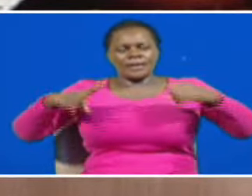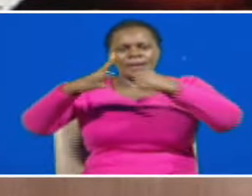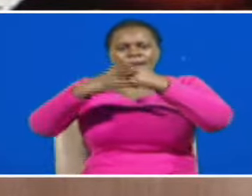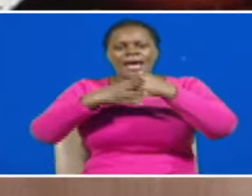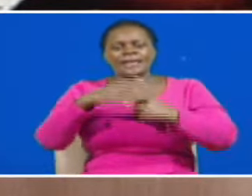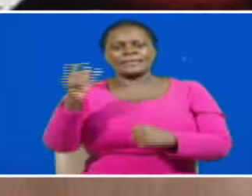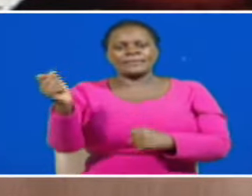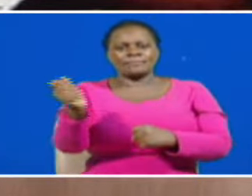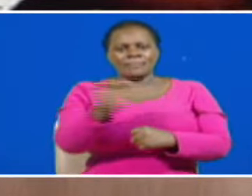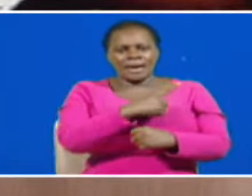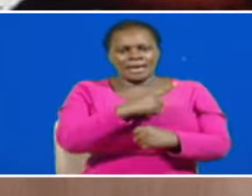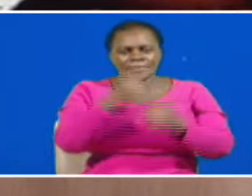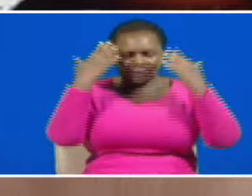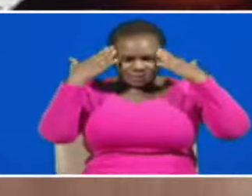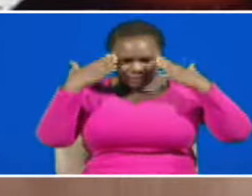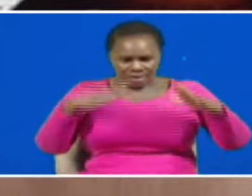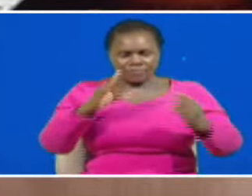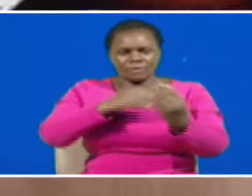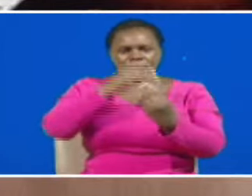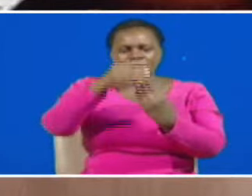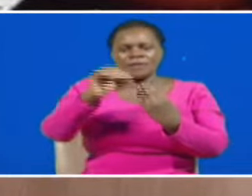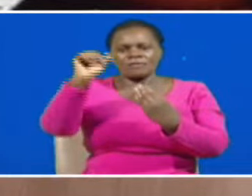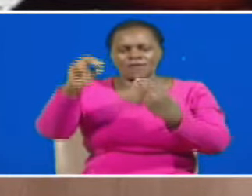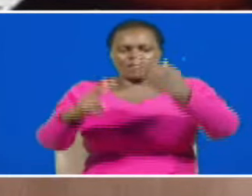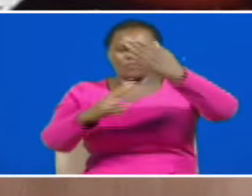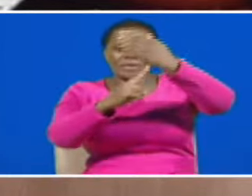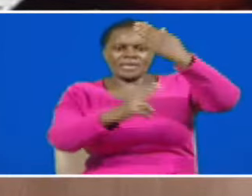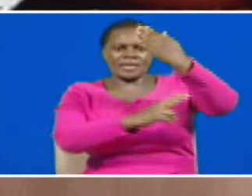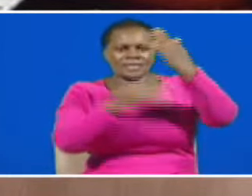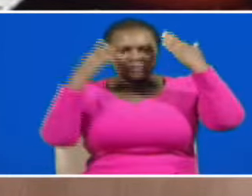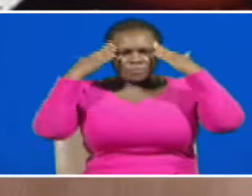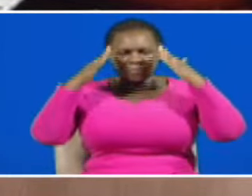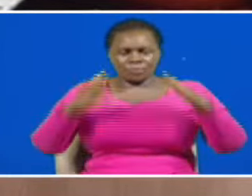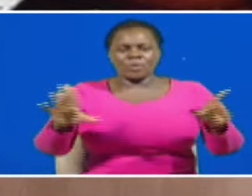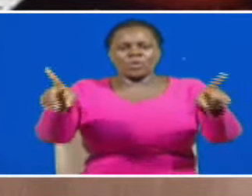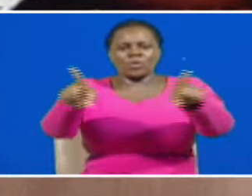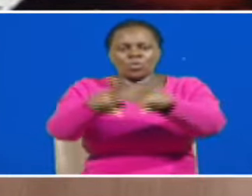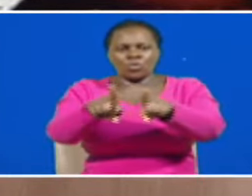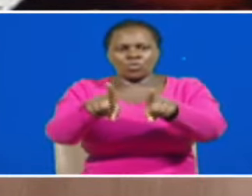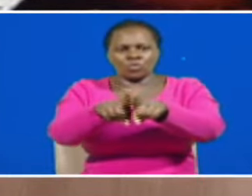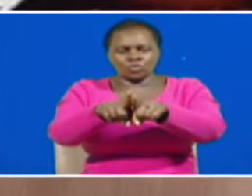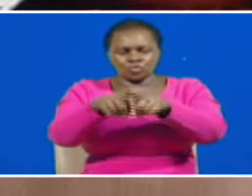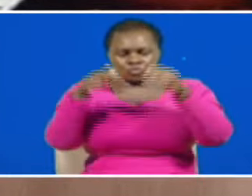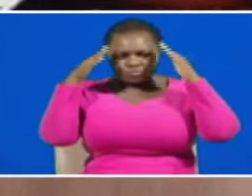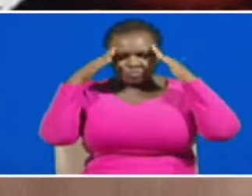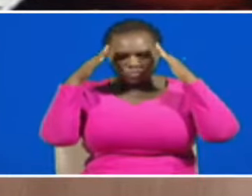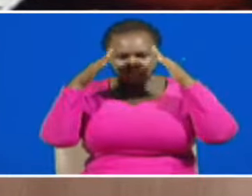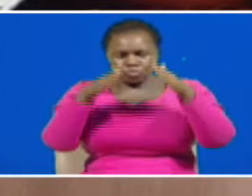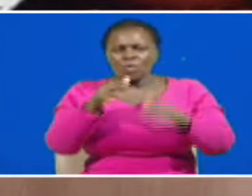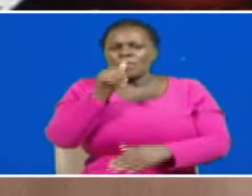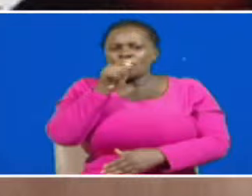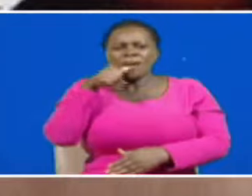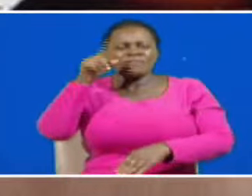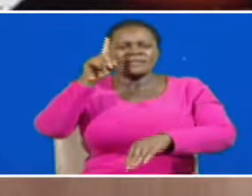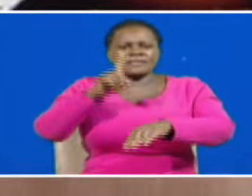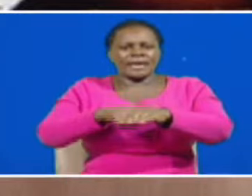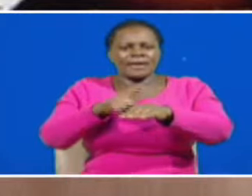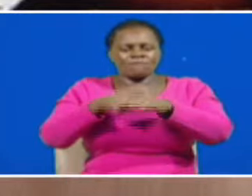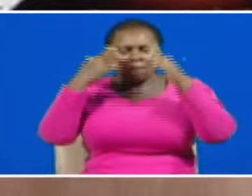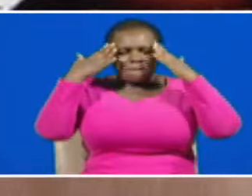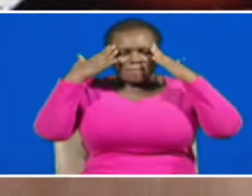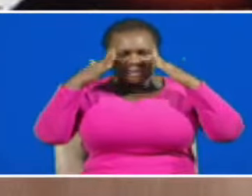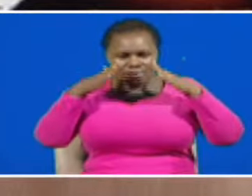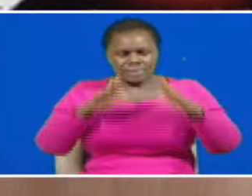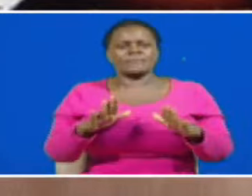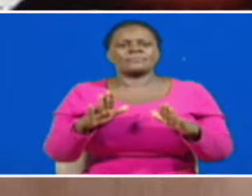month of the Islamic calendar and one of the five pillars of Islam. It's also observed as one of the most sacred times for Muslims.